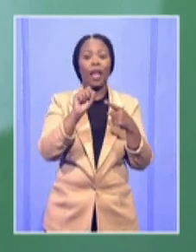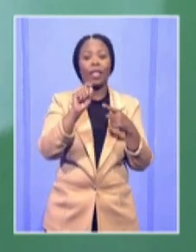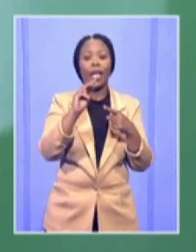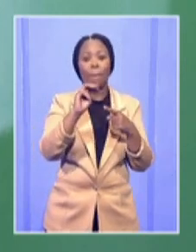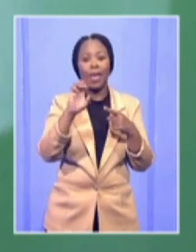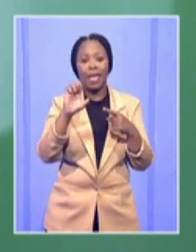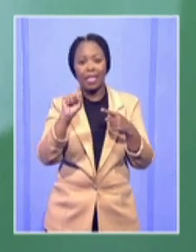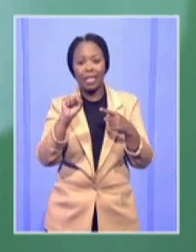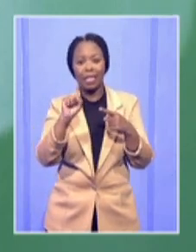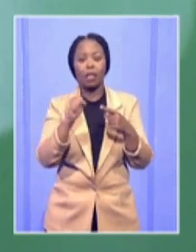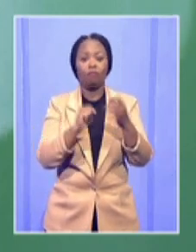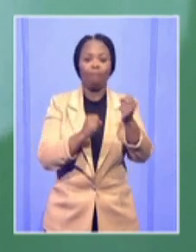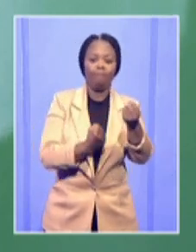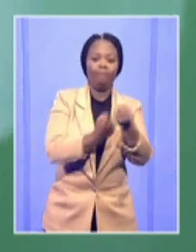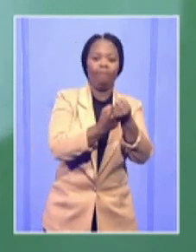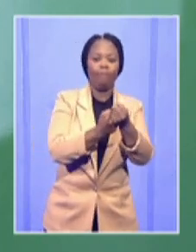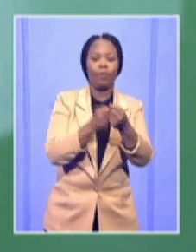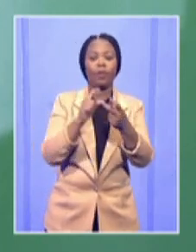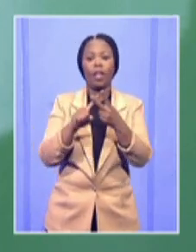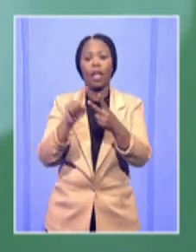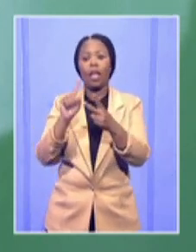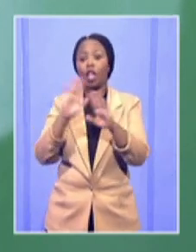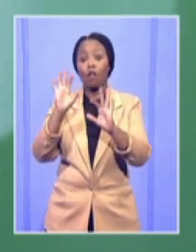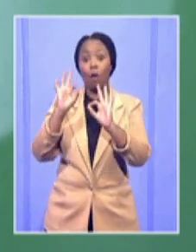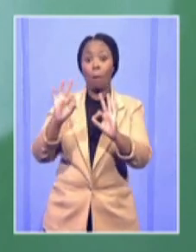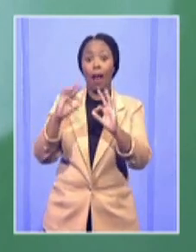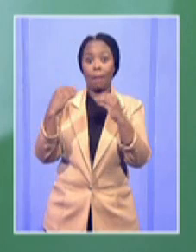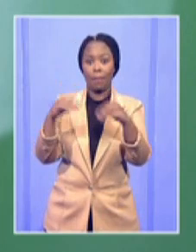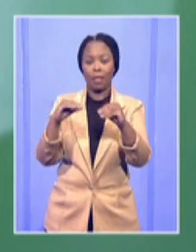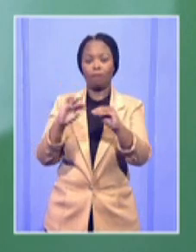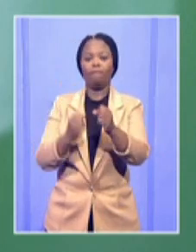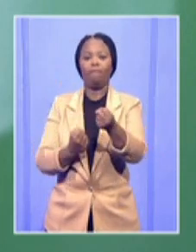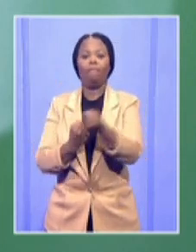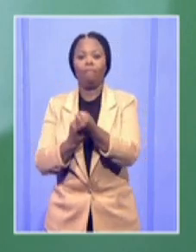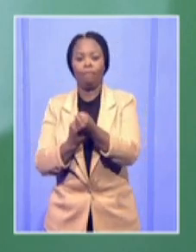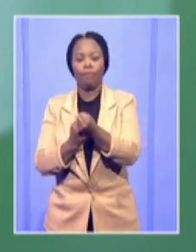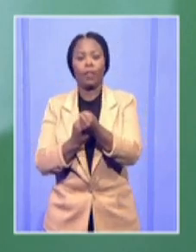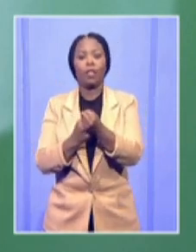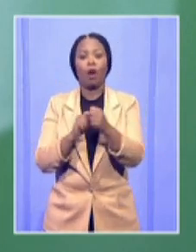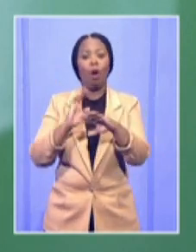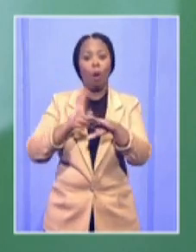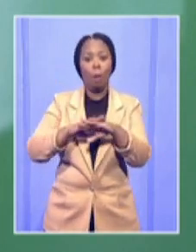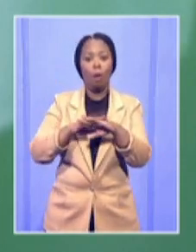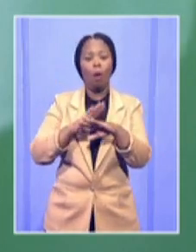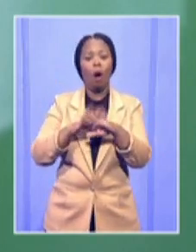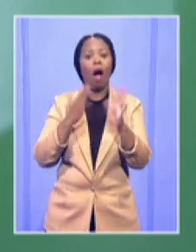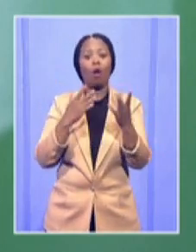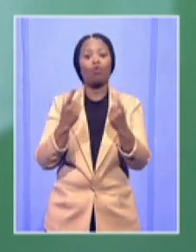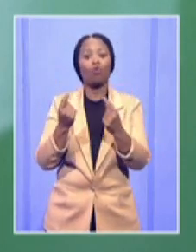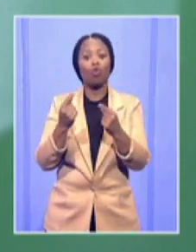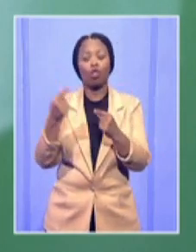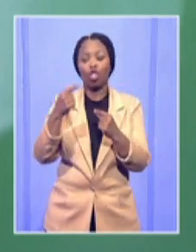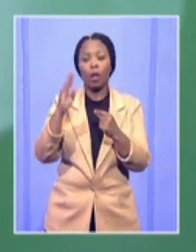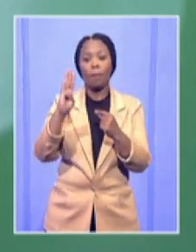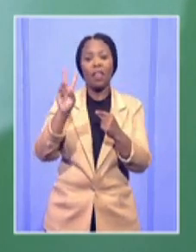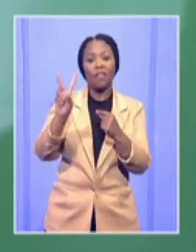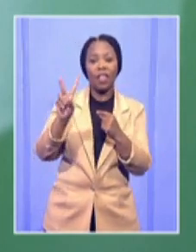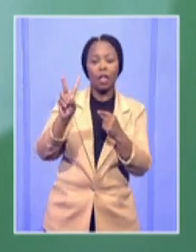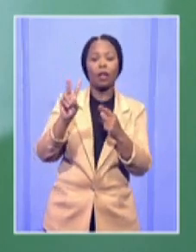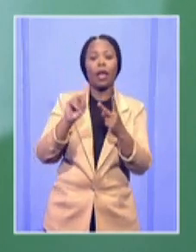government interface with informal businesses, the effectiveness of measures to counter GBV and femicide,